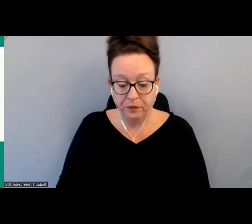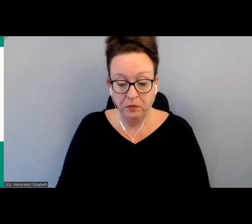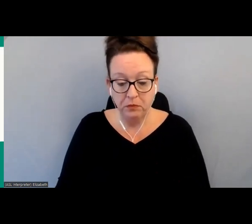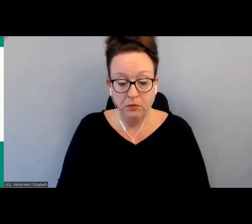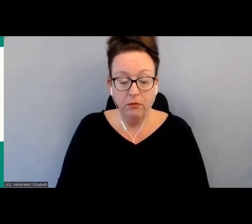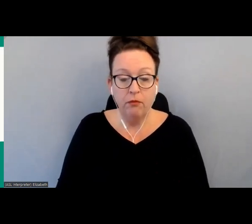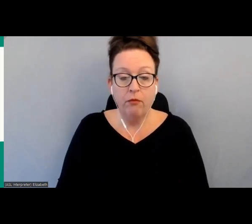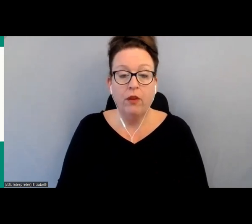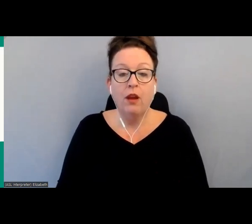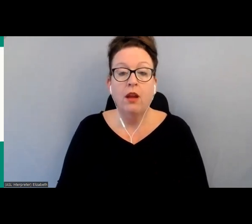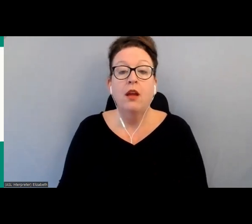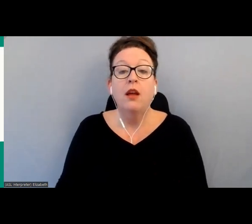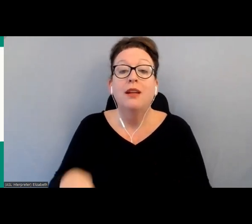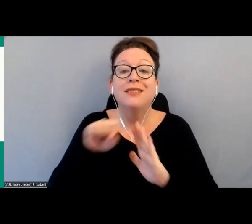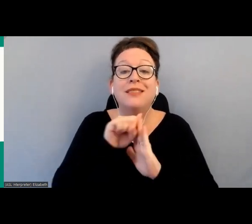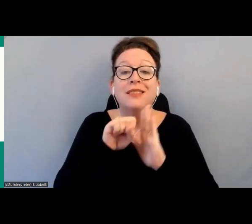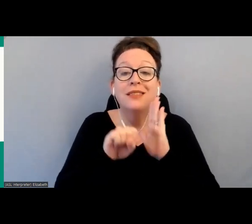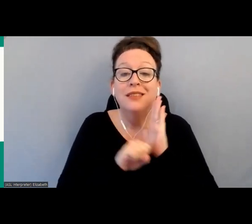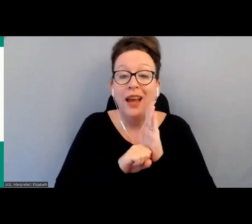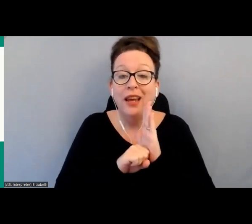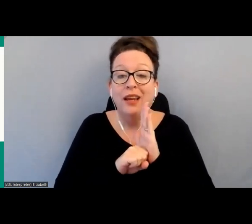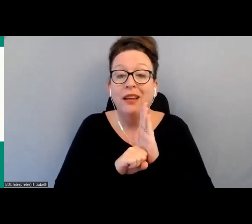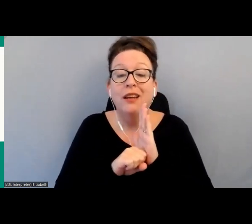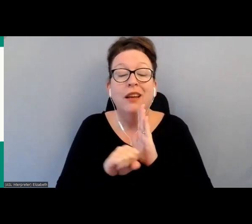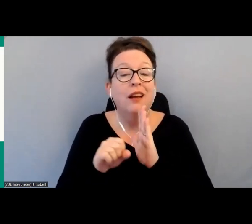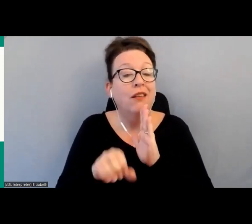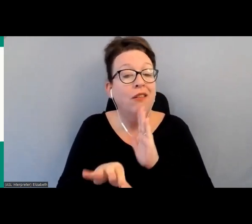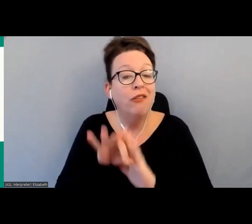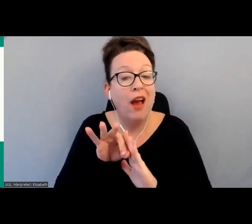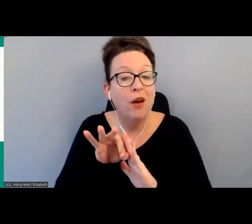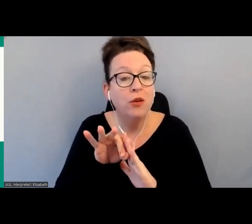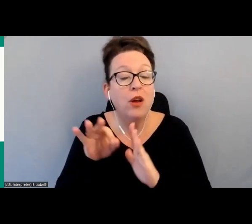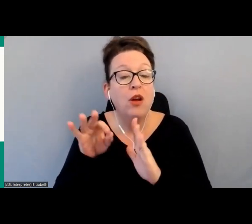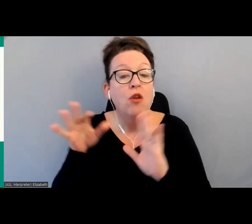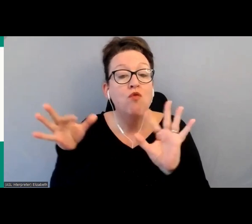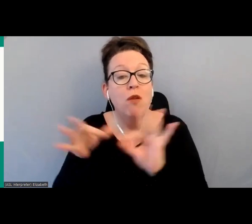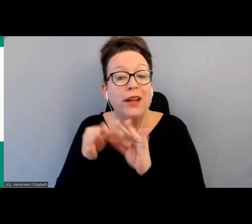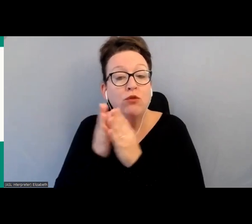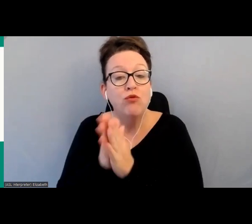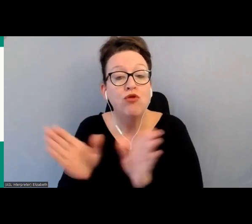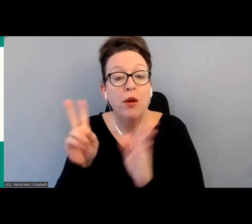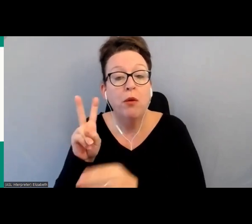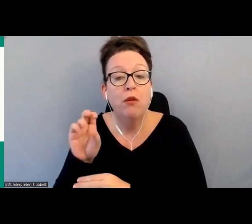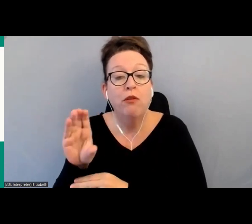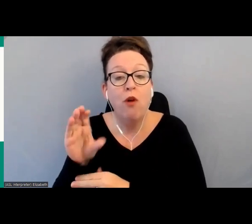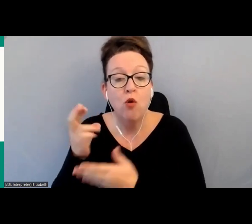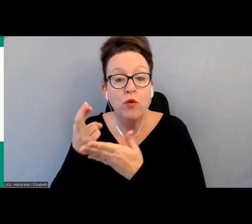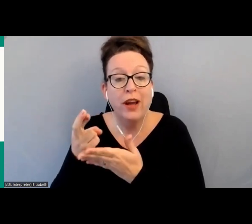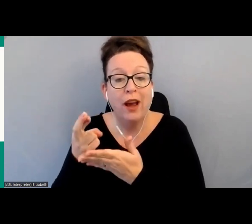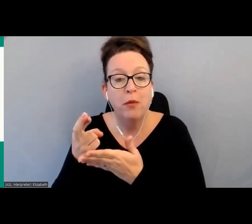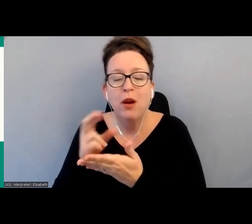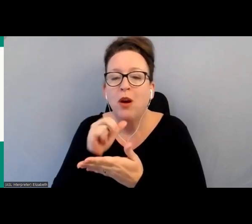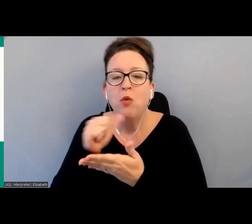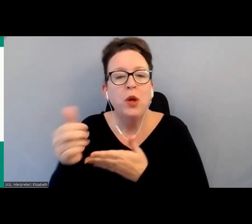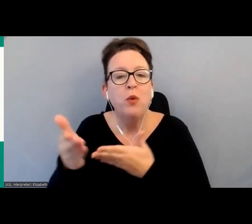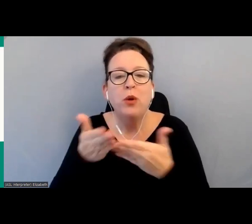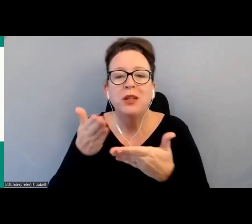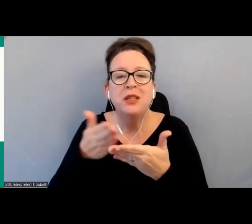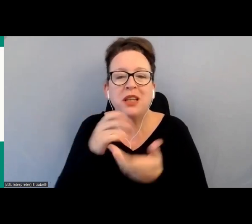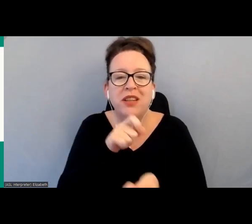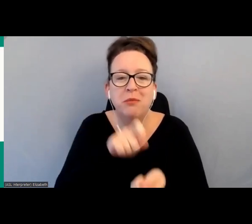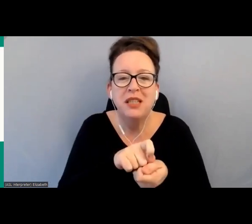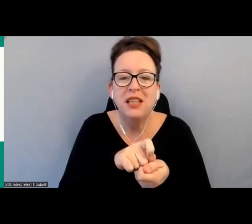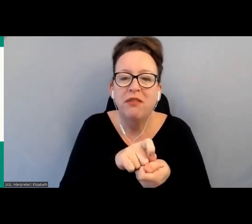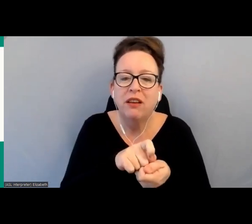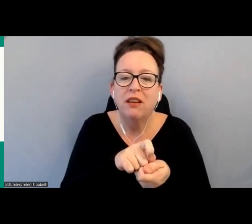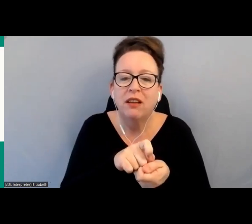what the Commonwealth found with general vocational rehabilitation was we were underserving certain communities,